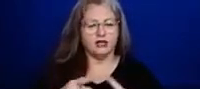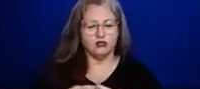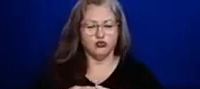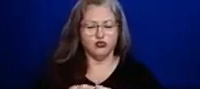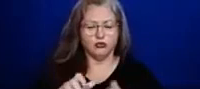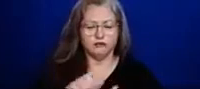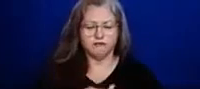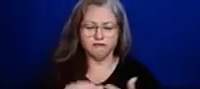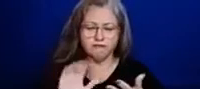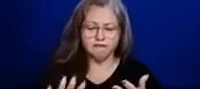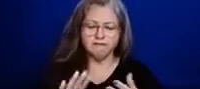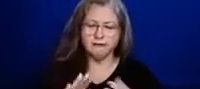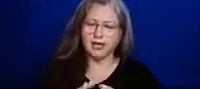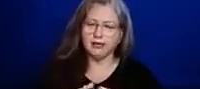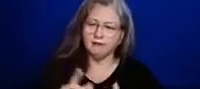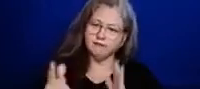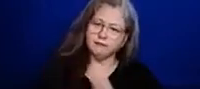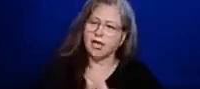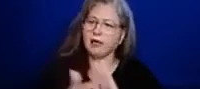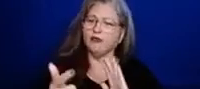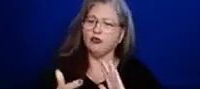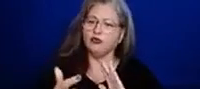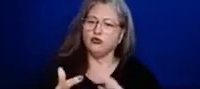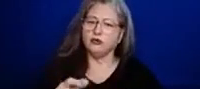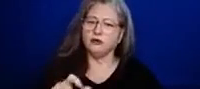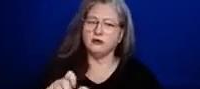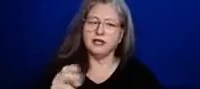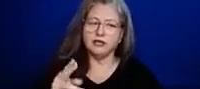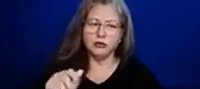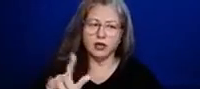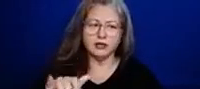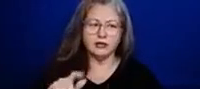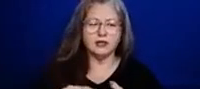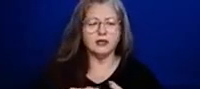of sexuality. Also,